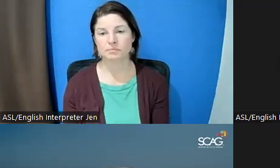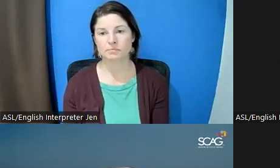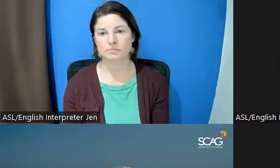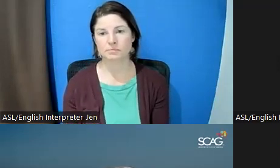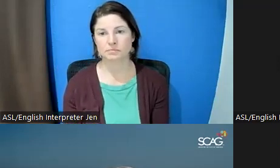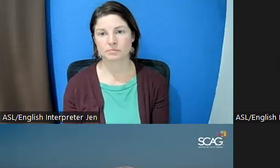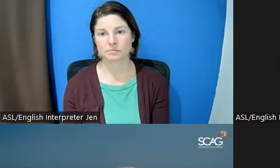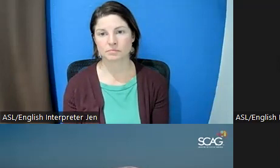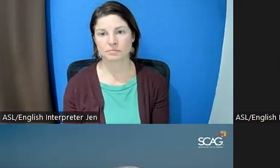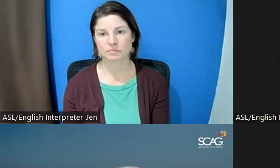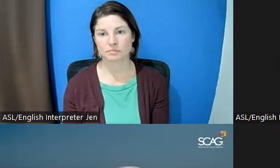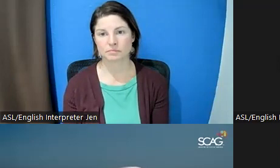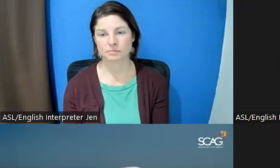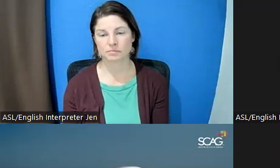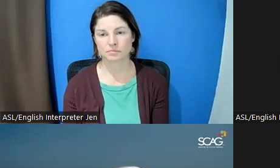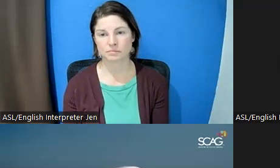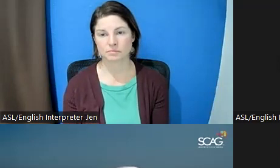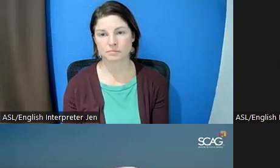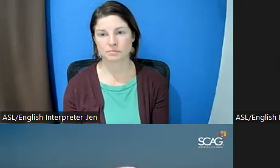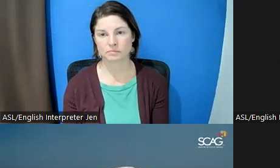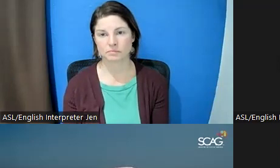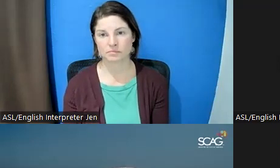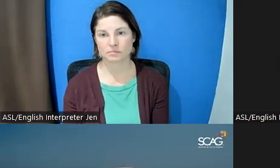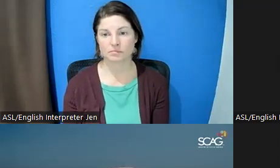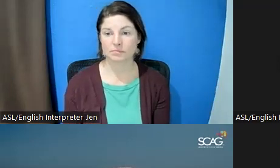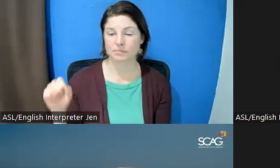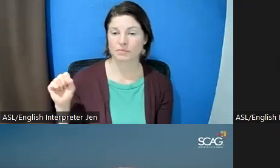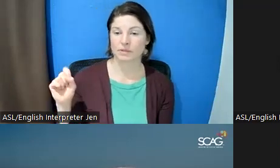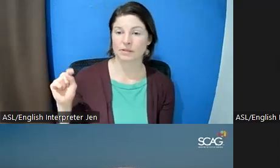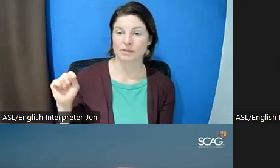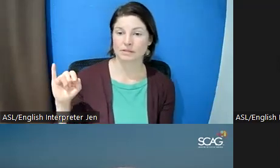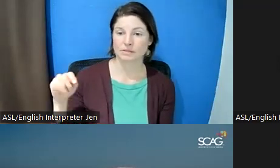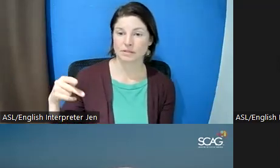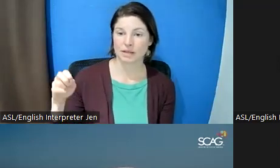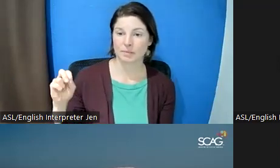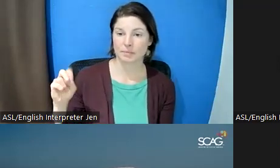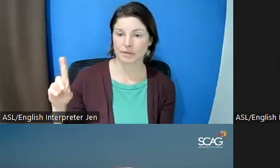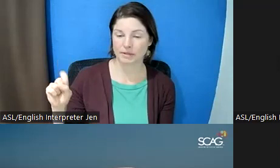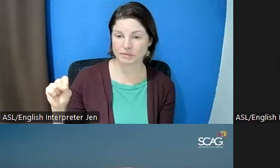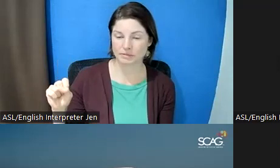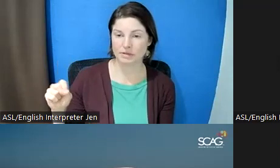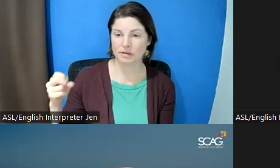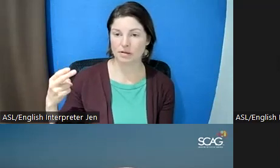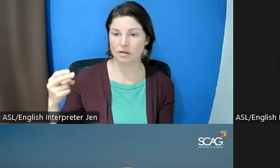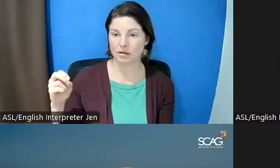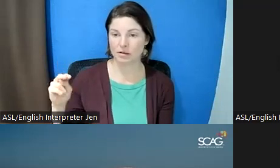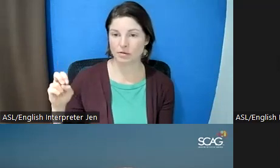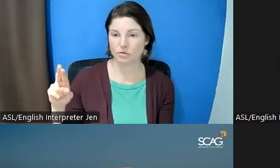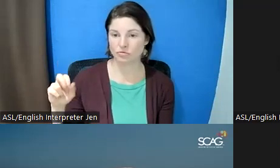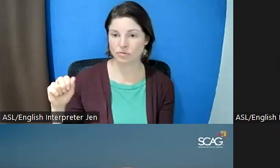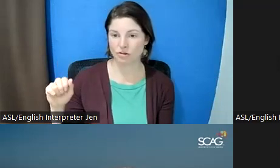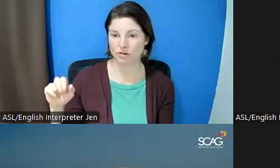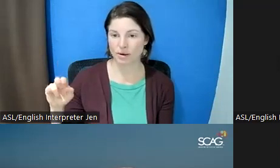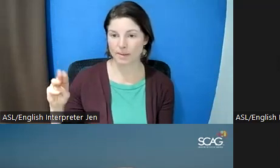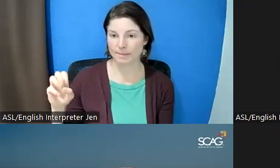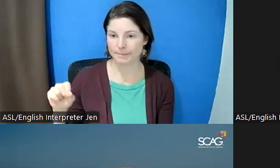address that. So stipends and honorariums are not allowed costs through this program, and that